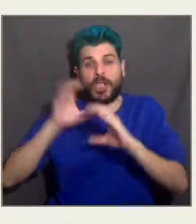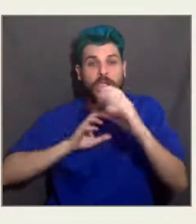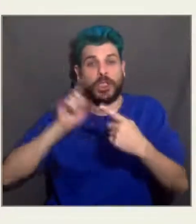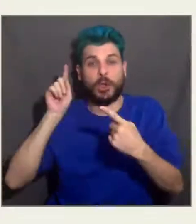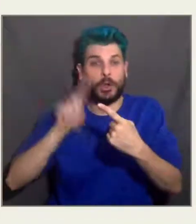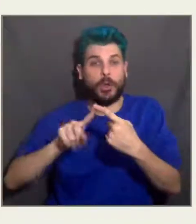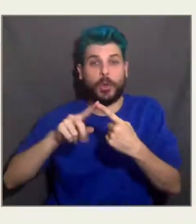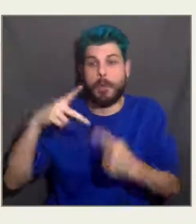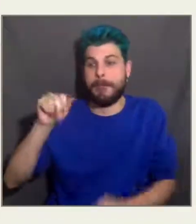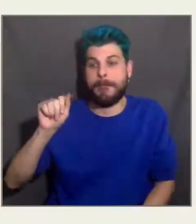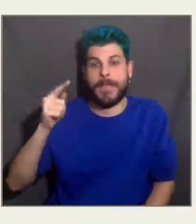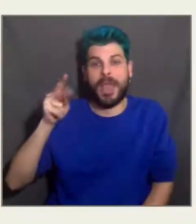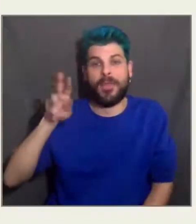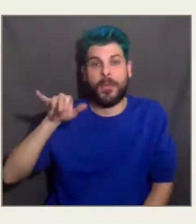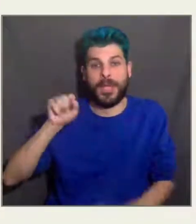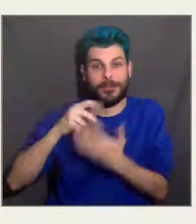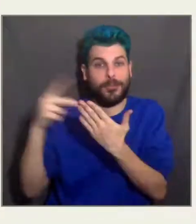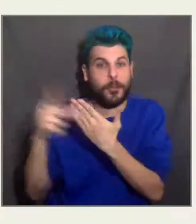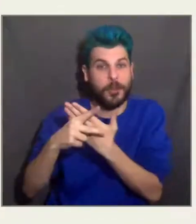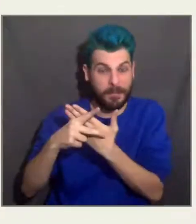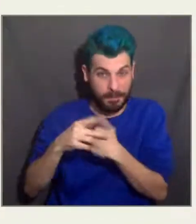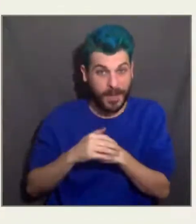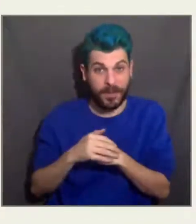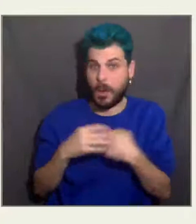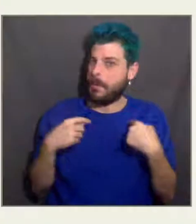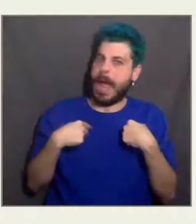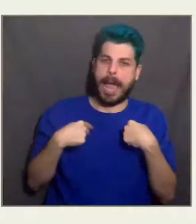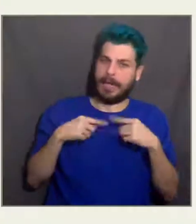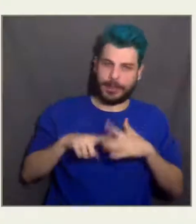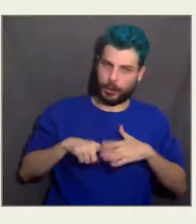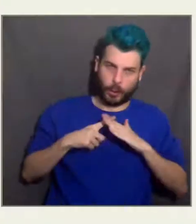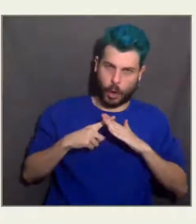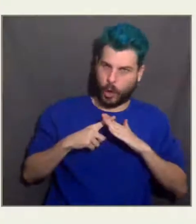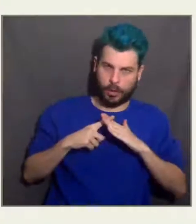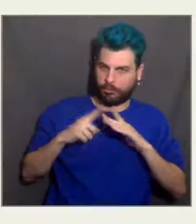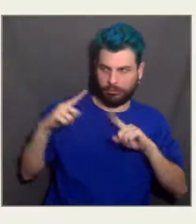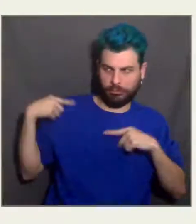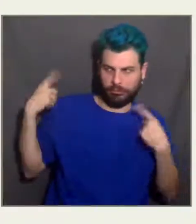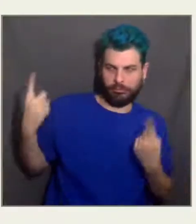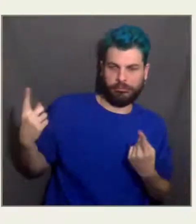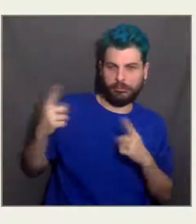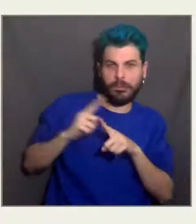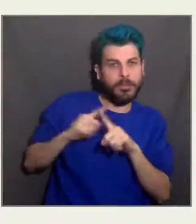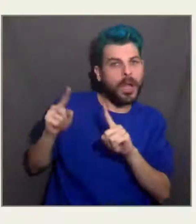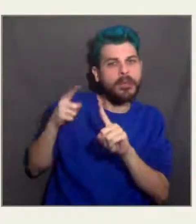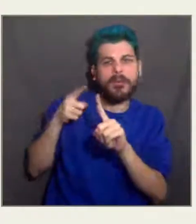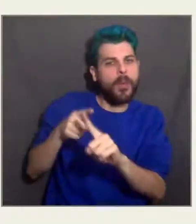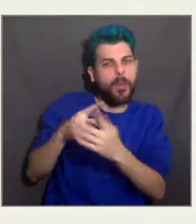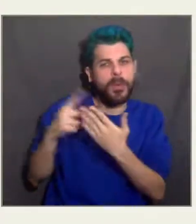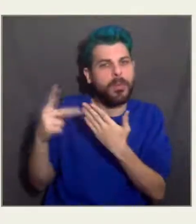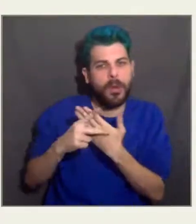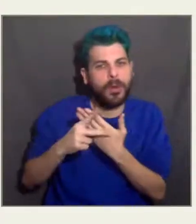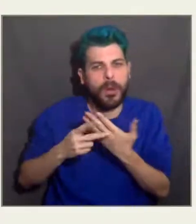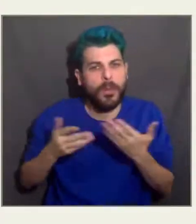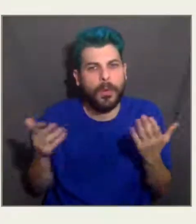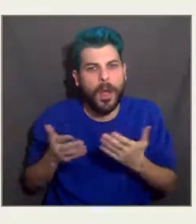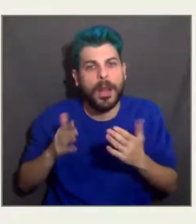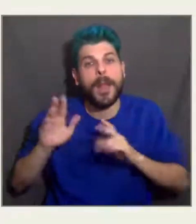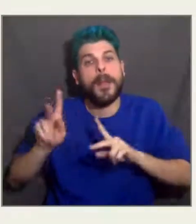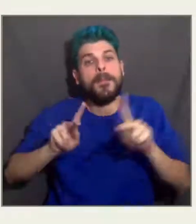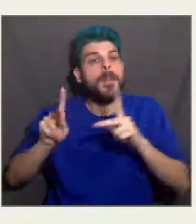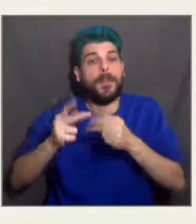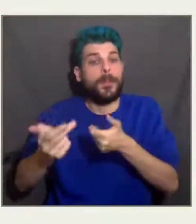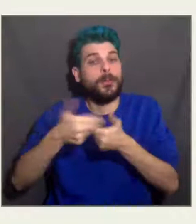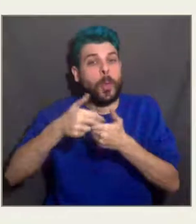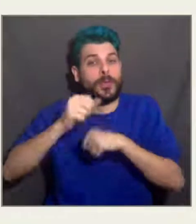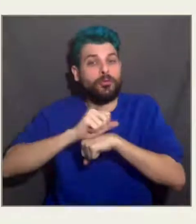have done nothing but expand and grow that program to be able to bring folks into the construction trades